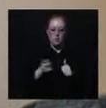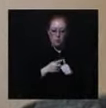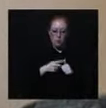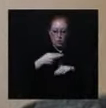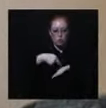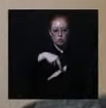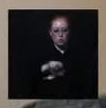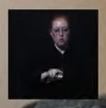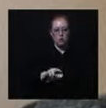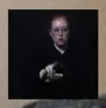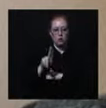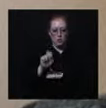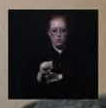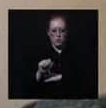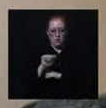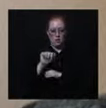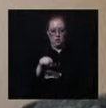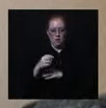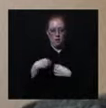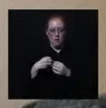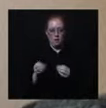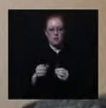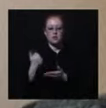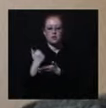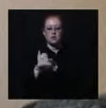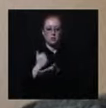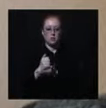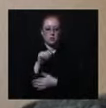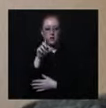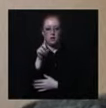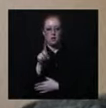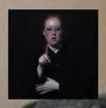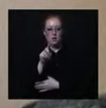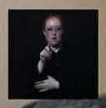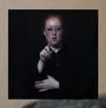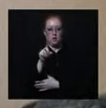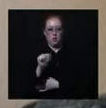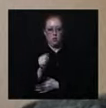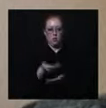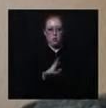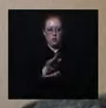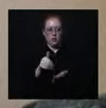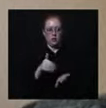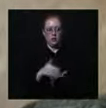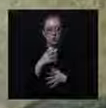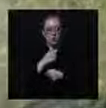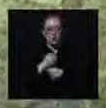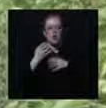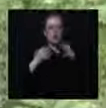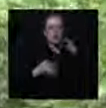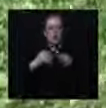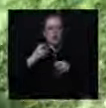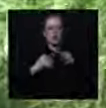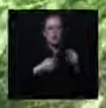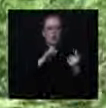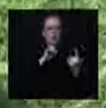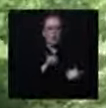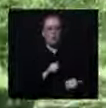Attorney General's Office and the assistance of the Disability Rights Center, we managed to get court orders